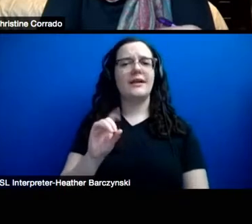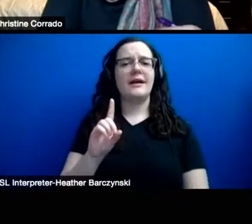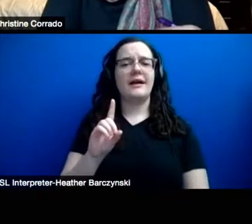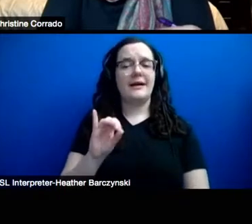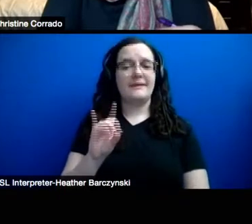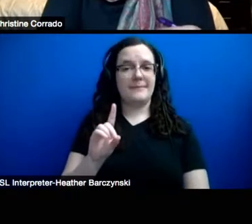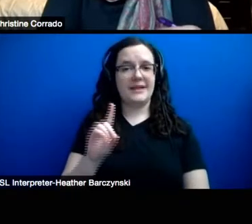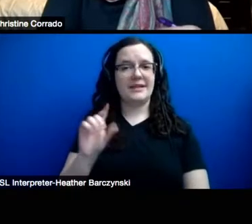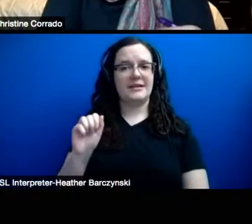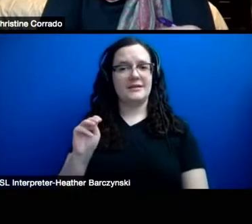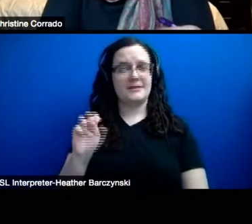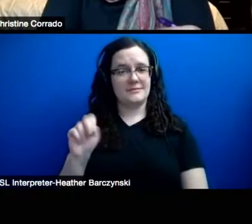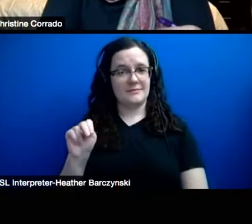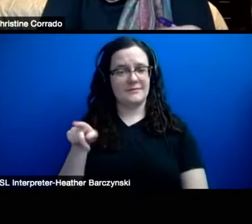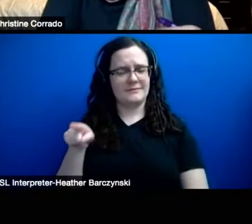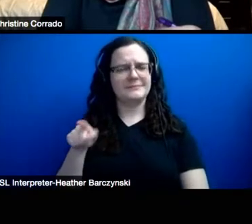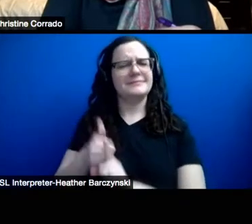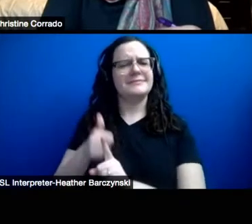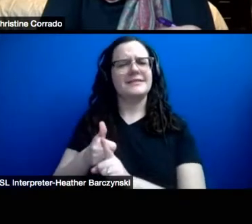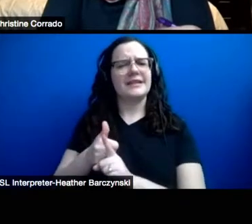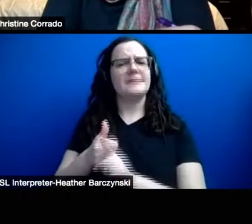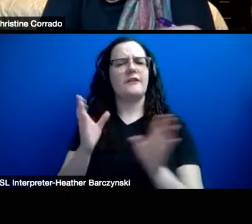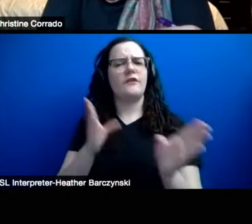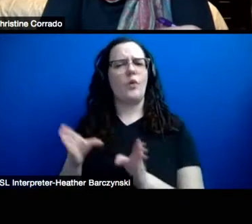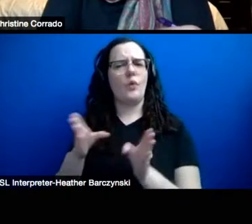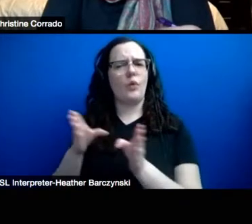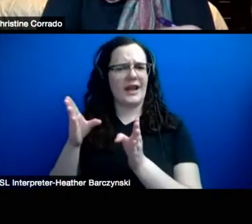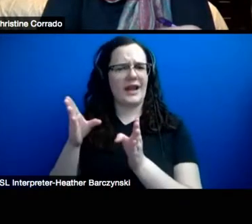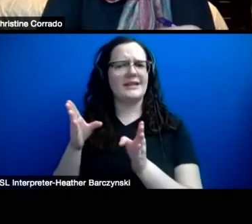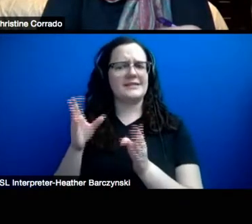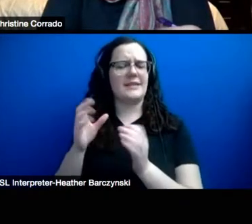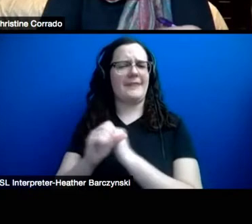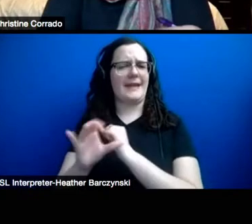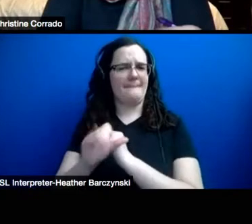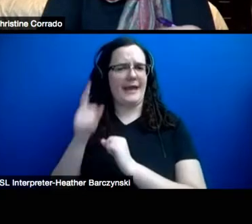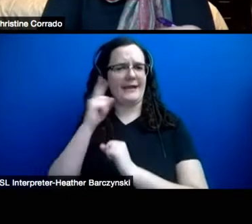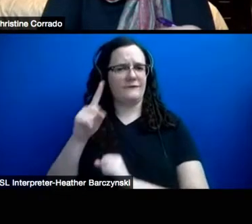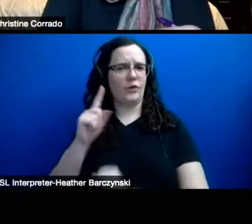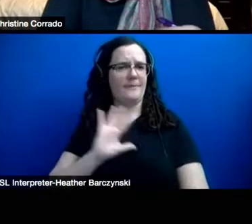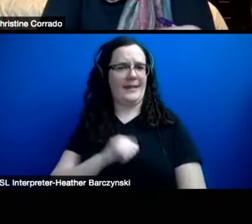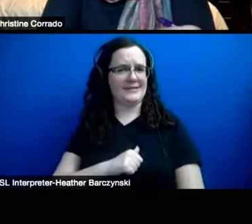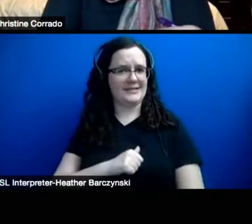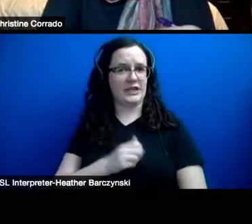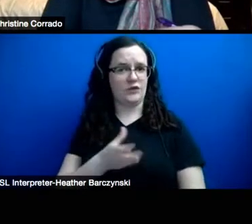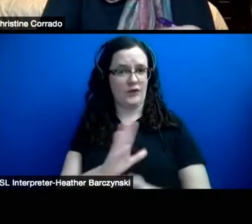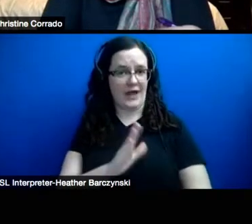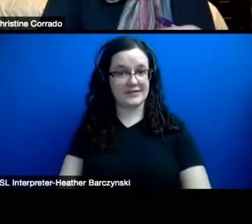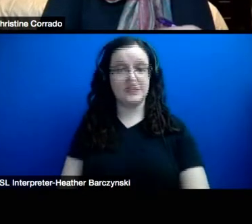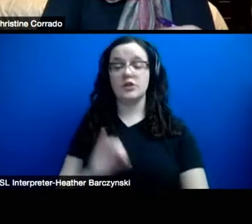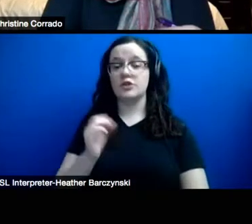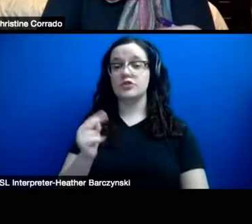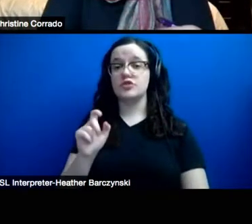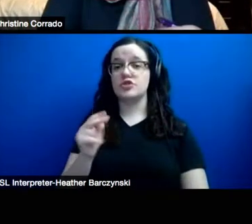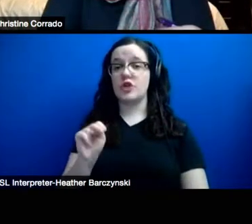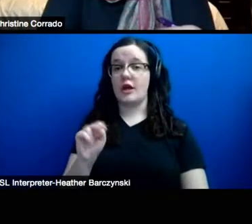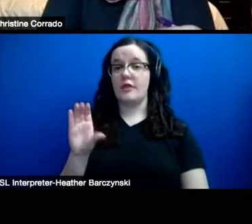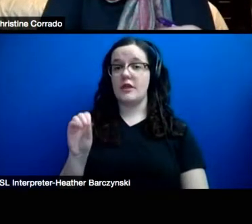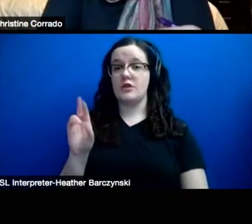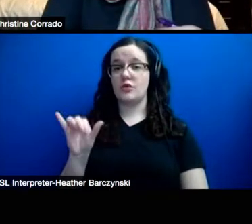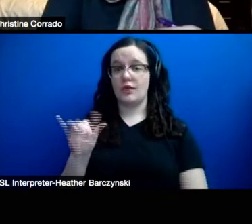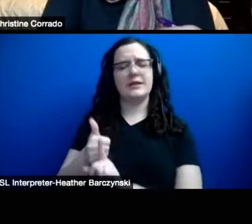U.S. Campaign for Palestinian Rights, Jonathan Khoury, Palestinian American, graduate